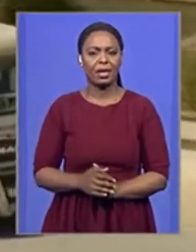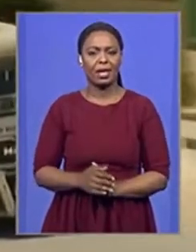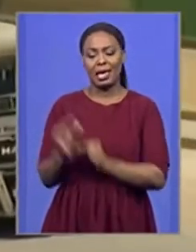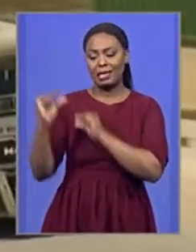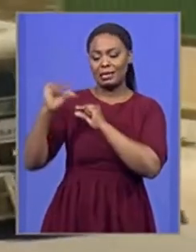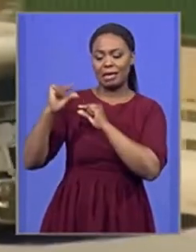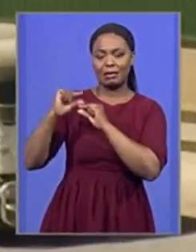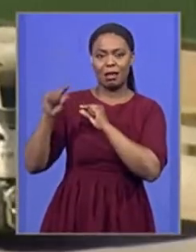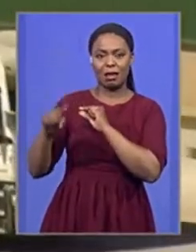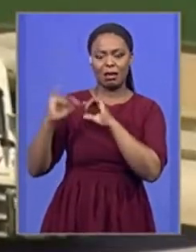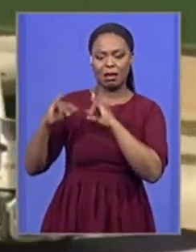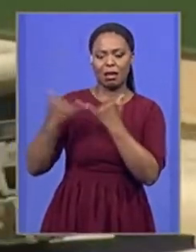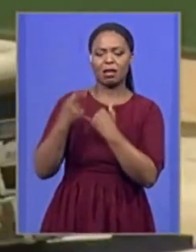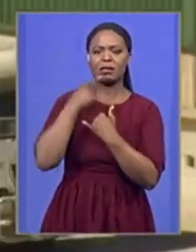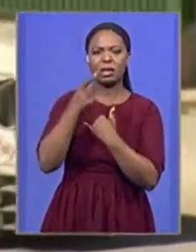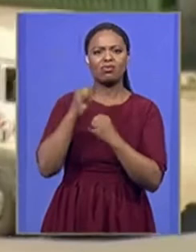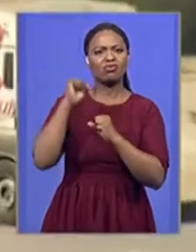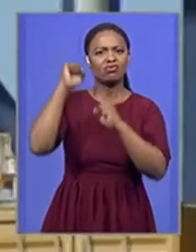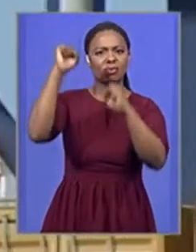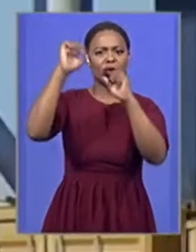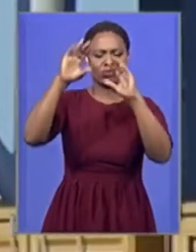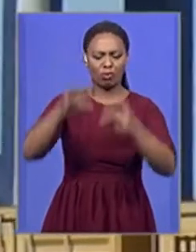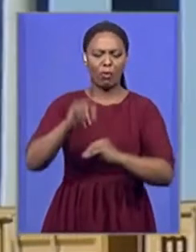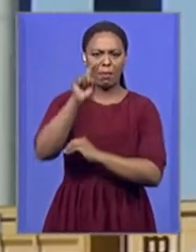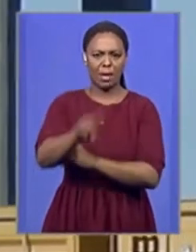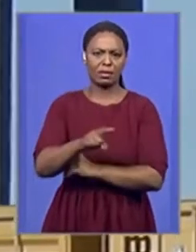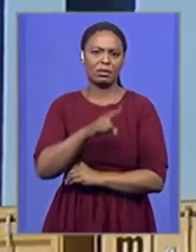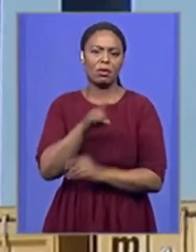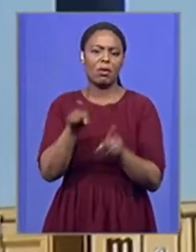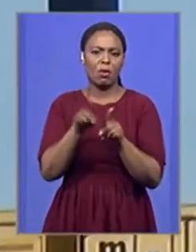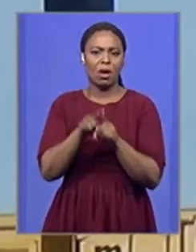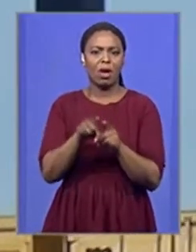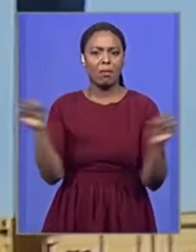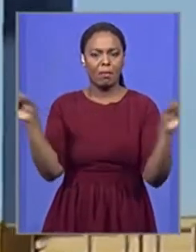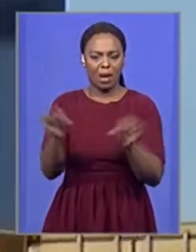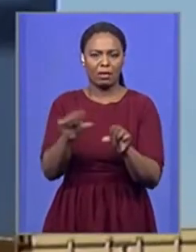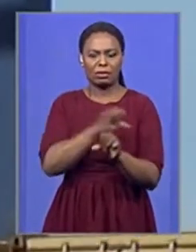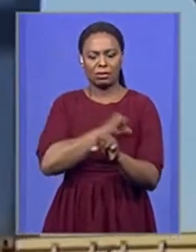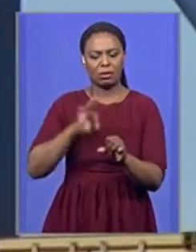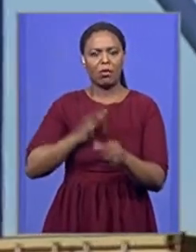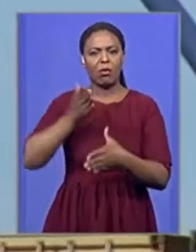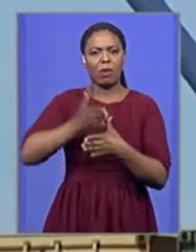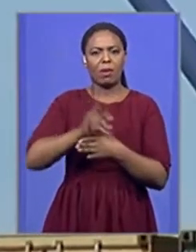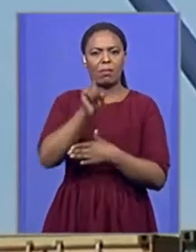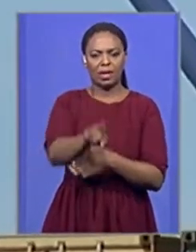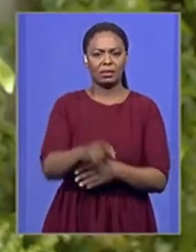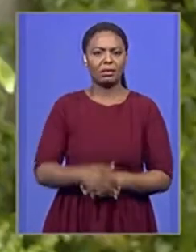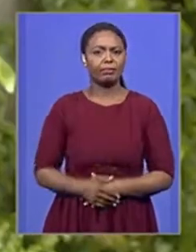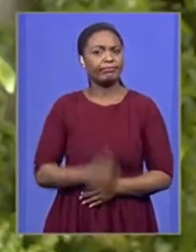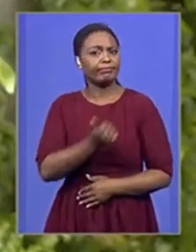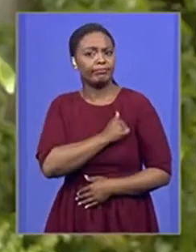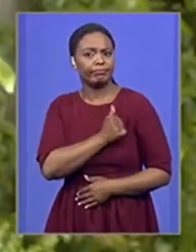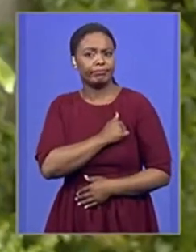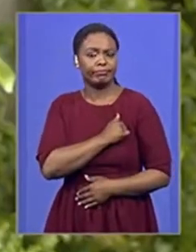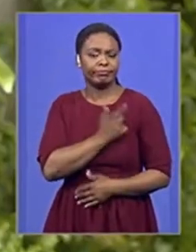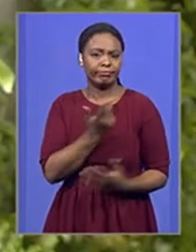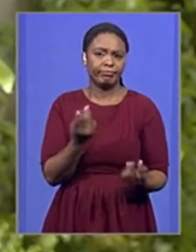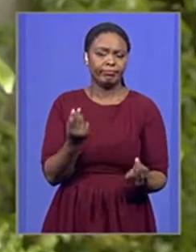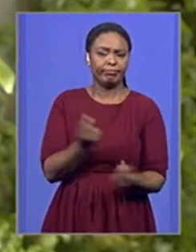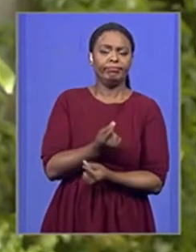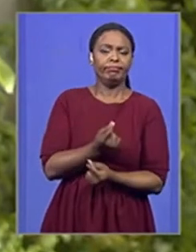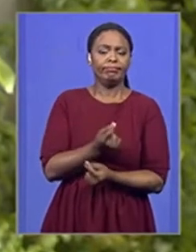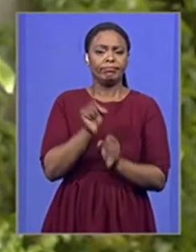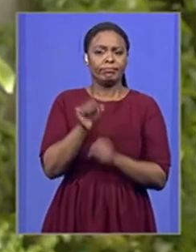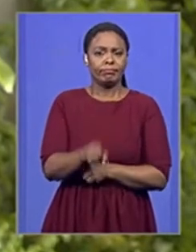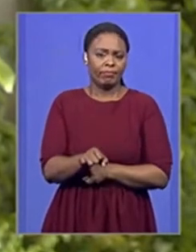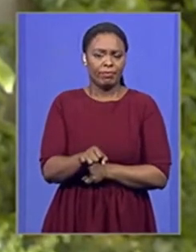olle transneti ko wana se traiki se fedile meba sebetzi bachutle tse me sebetzi nyabona It's unfortunate that we're at this point now